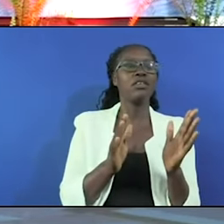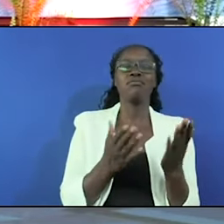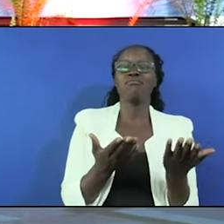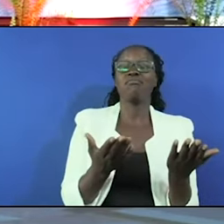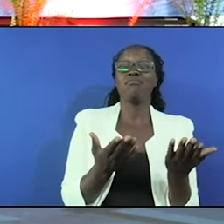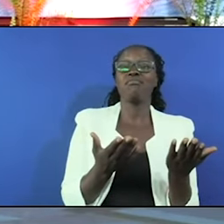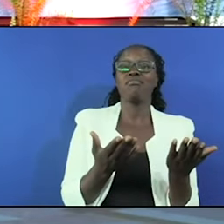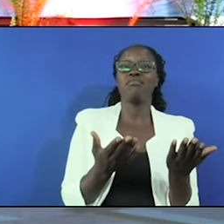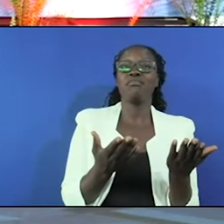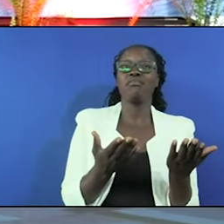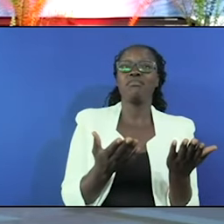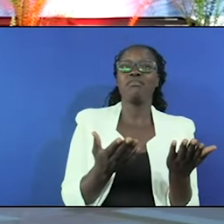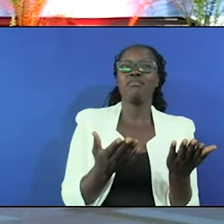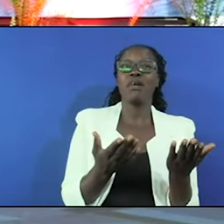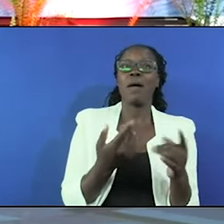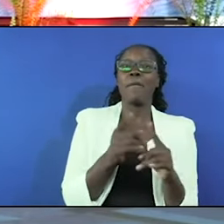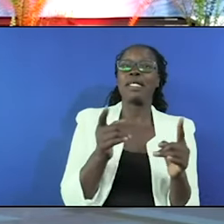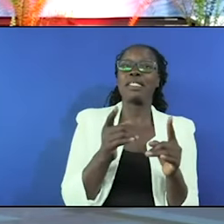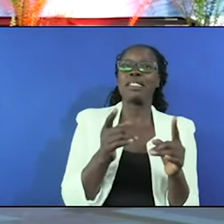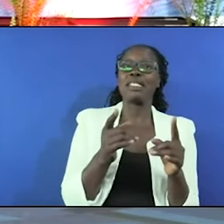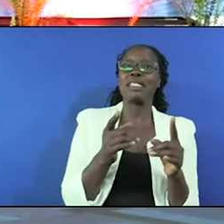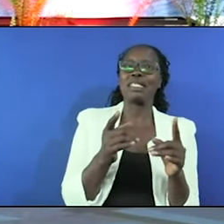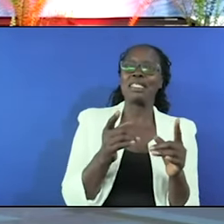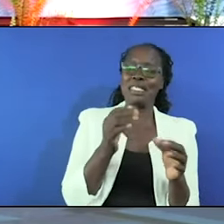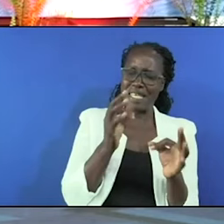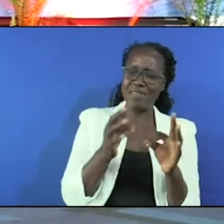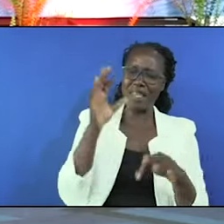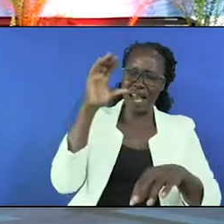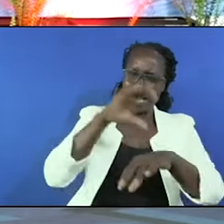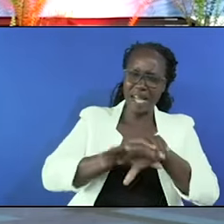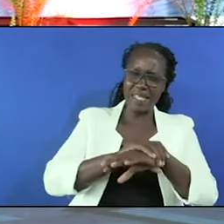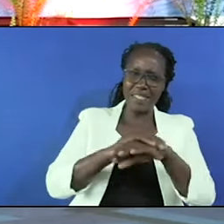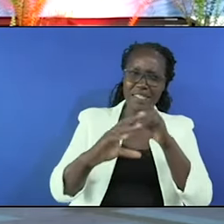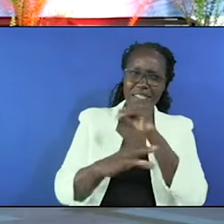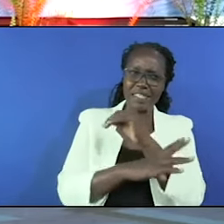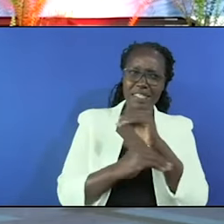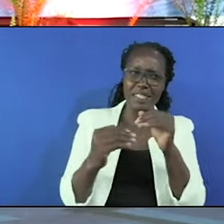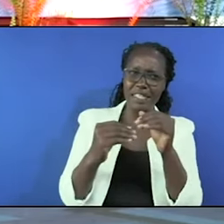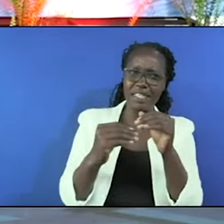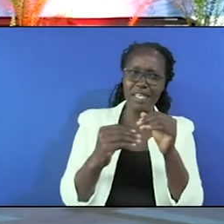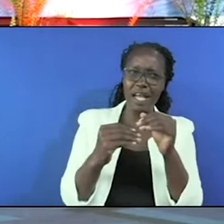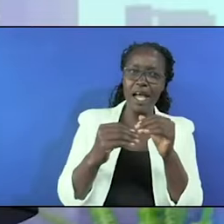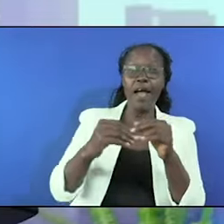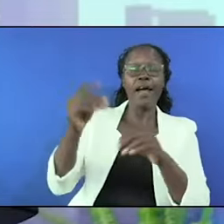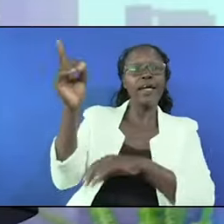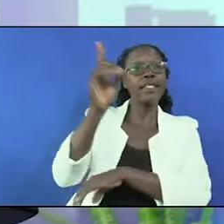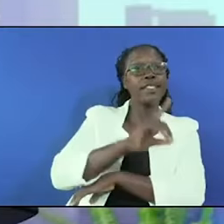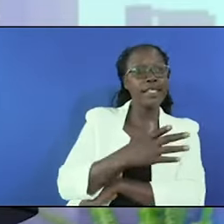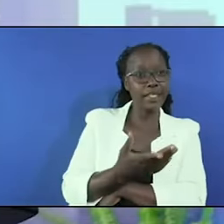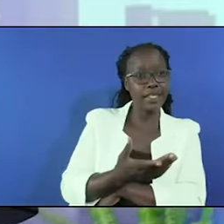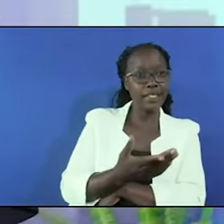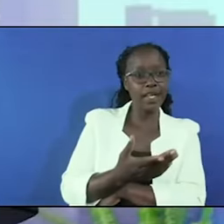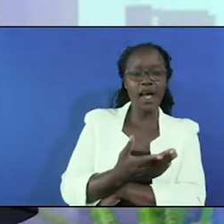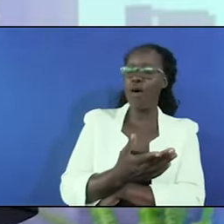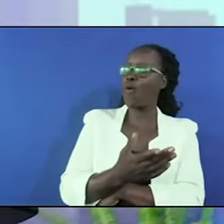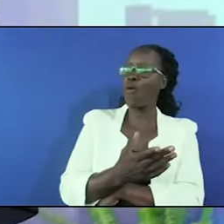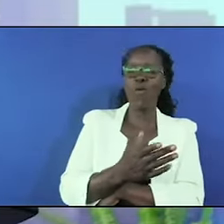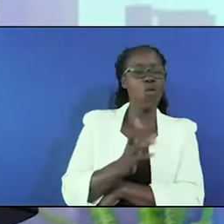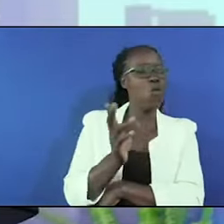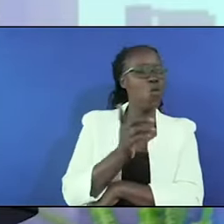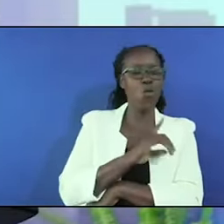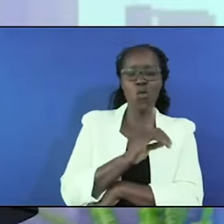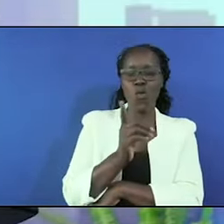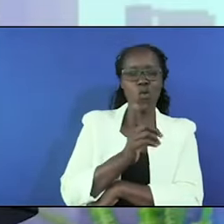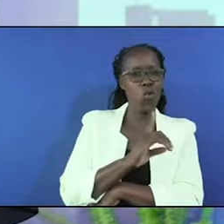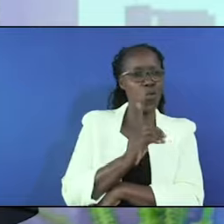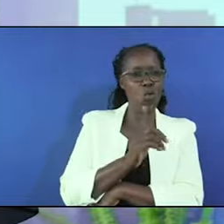though, but there are days, I remember, if you are caught stealing in broad daylight, pickpockets. There are days